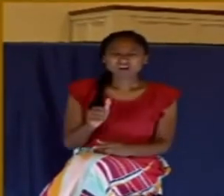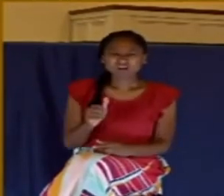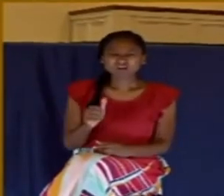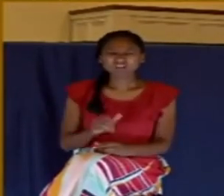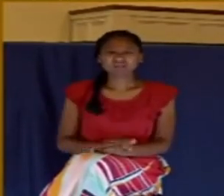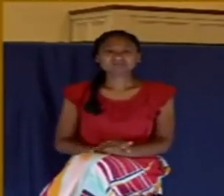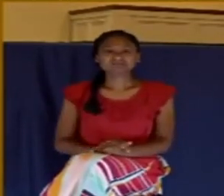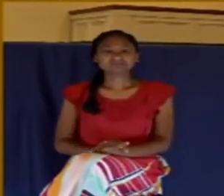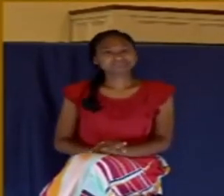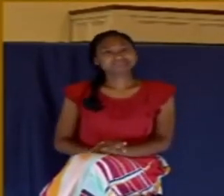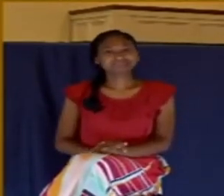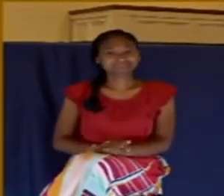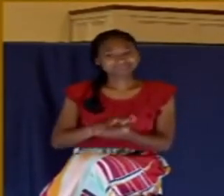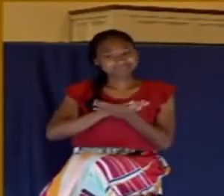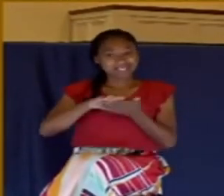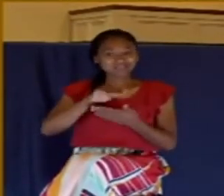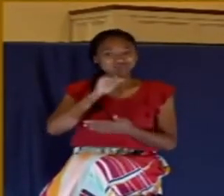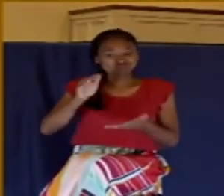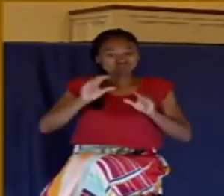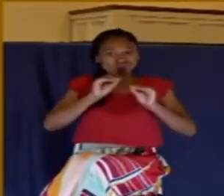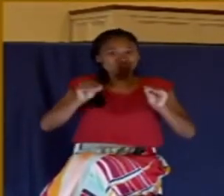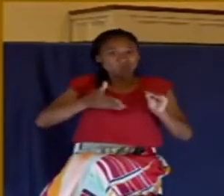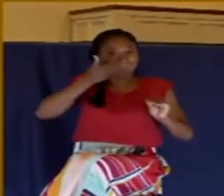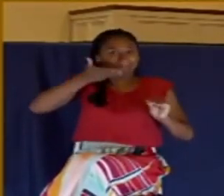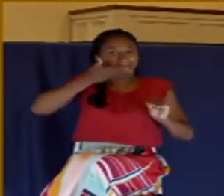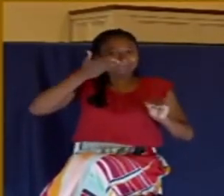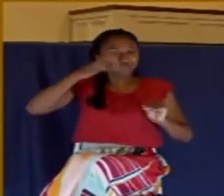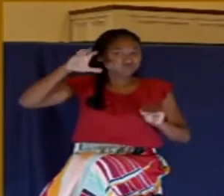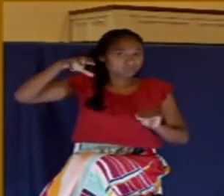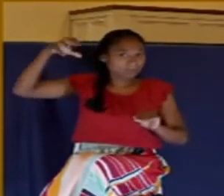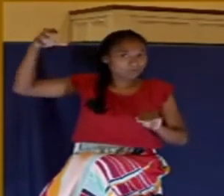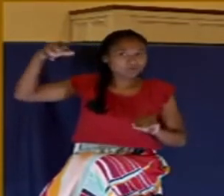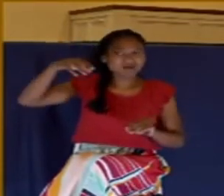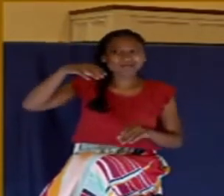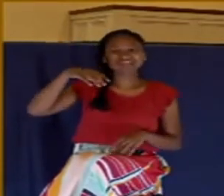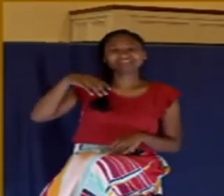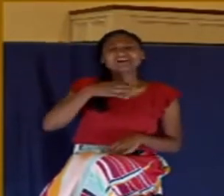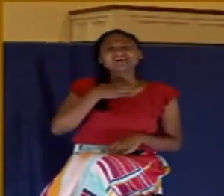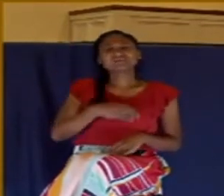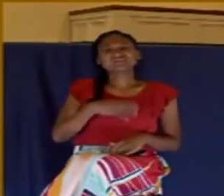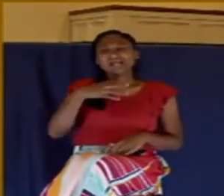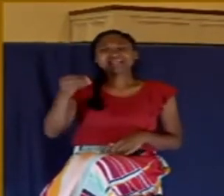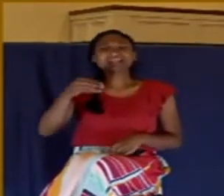Without even the smell of smoke, the only thing that the fire burnt off of them is what the world put on them.